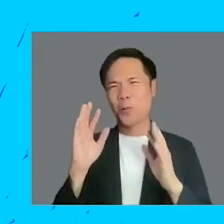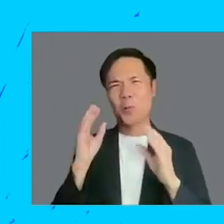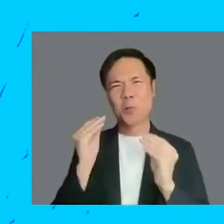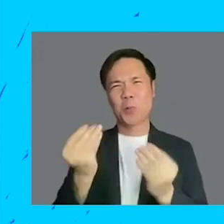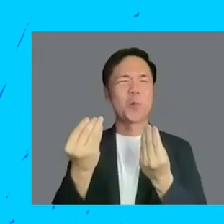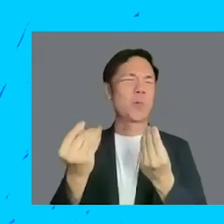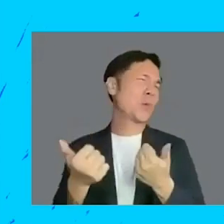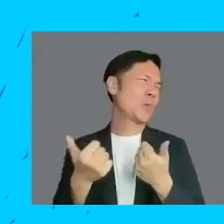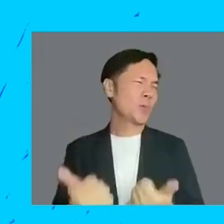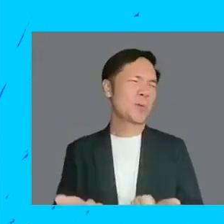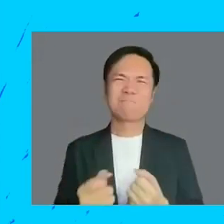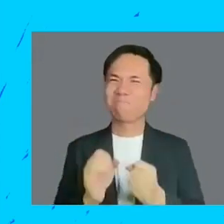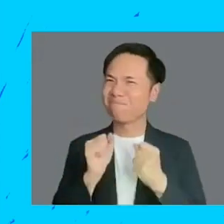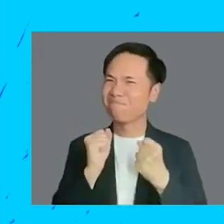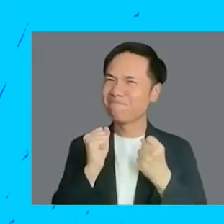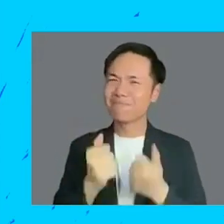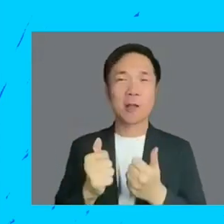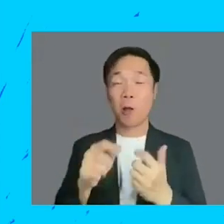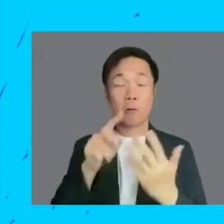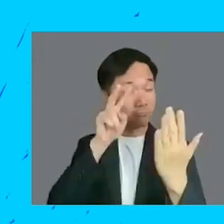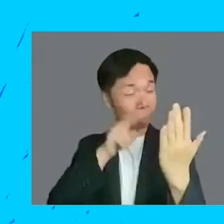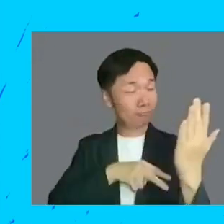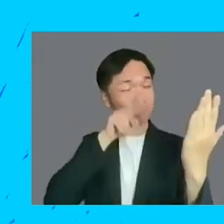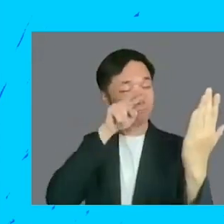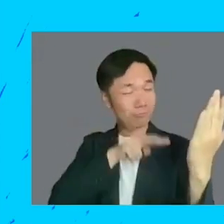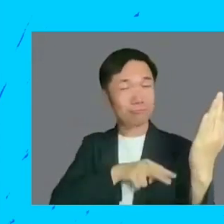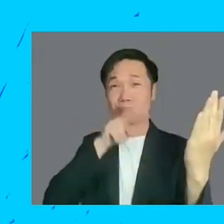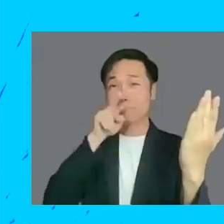young people taking on the lead.